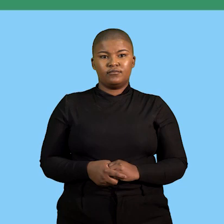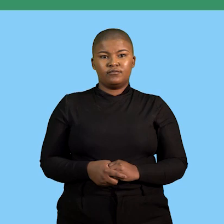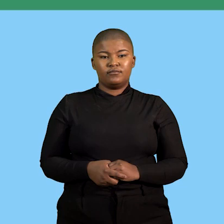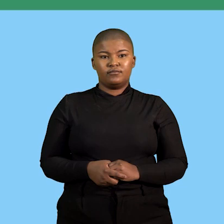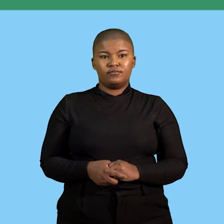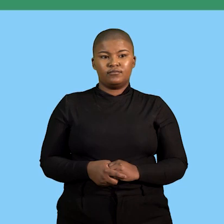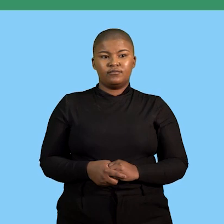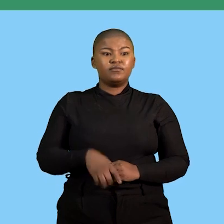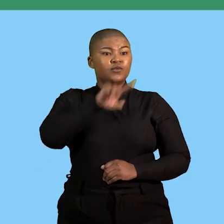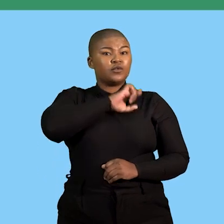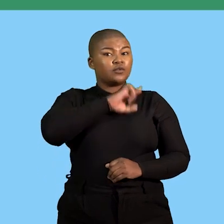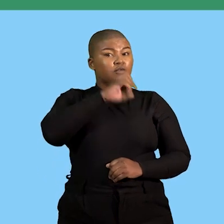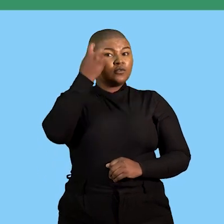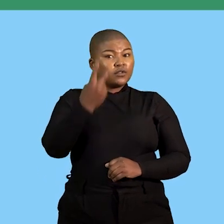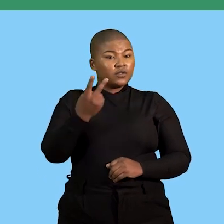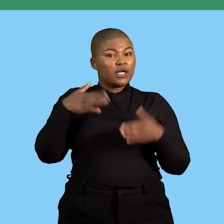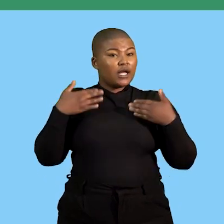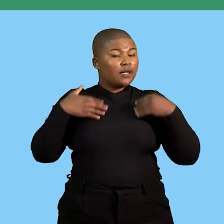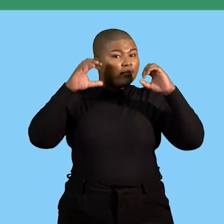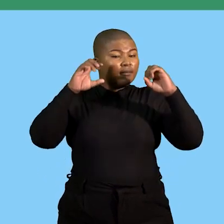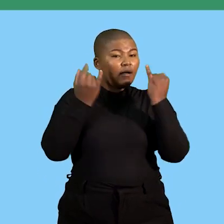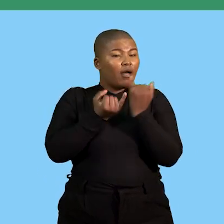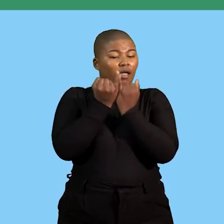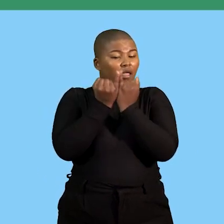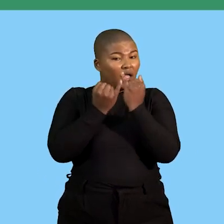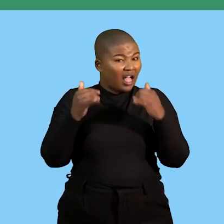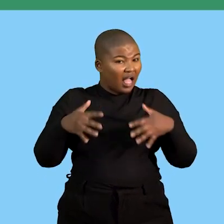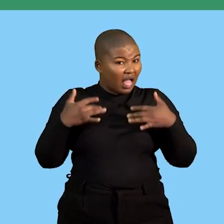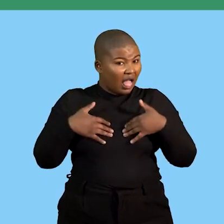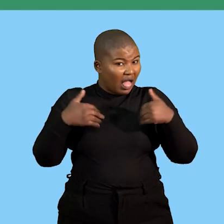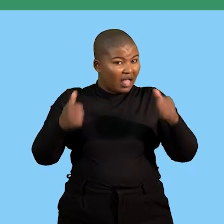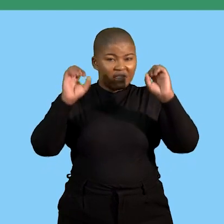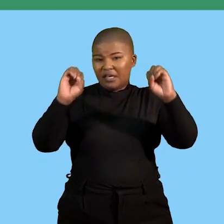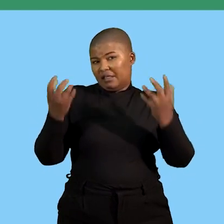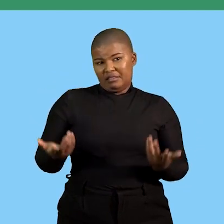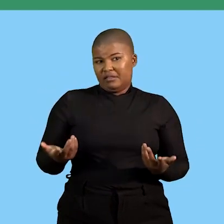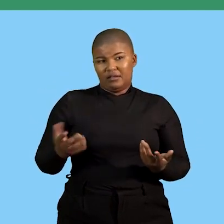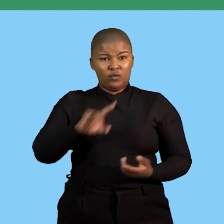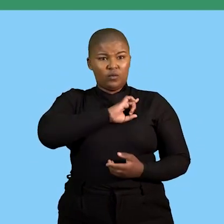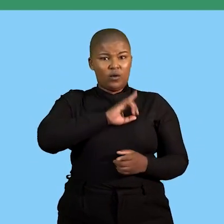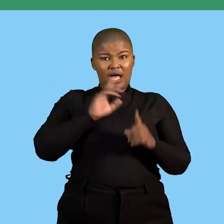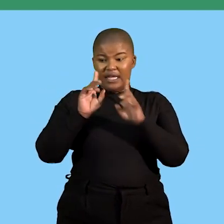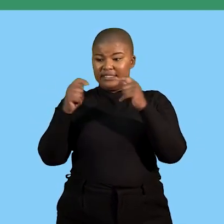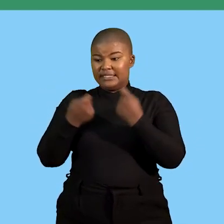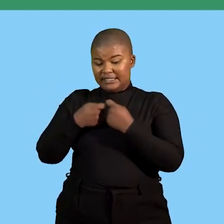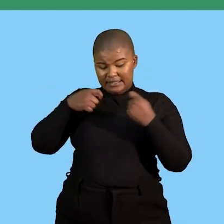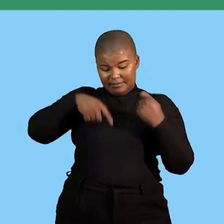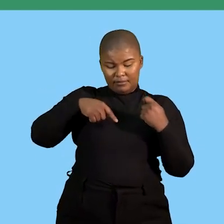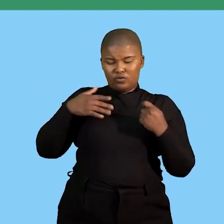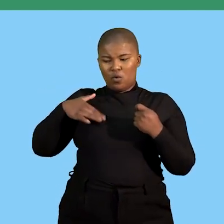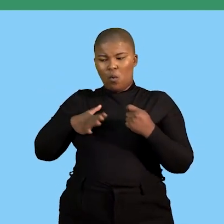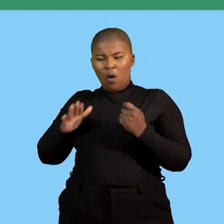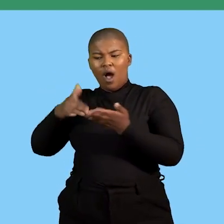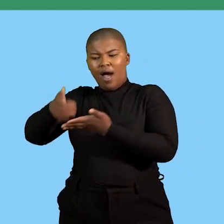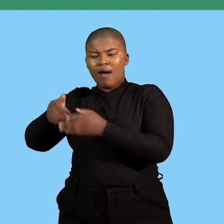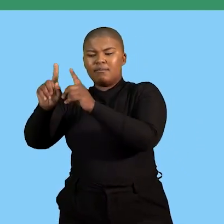Because you'd sense there's unhealthy competition because of the idea that some team members don't want to work with another team, which is within the